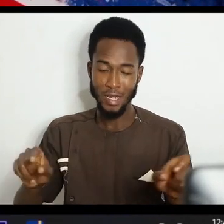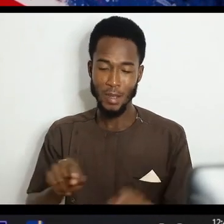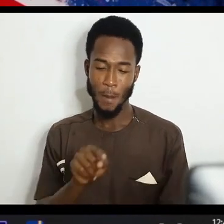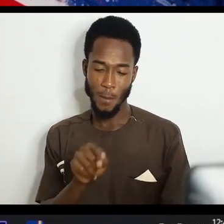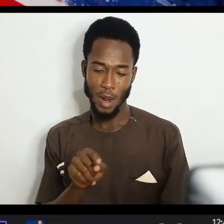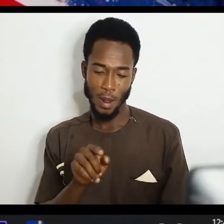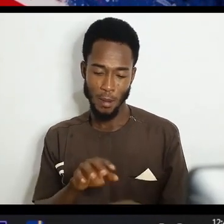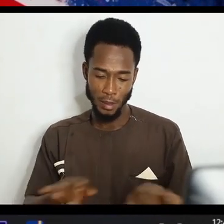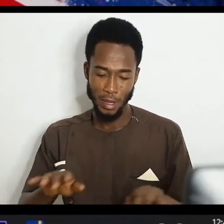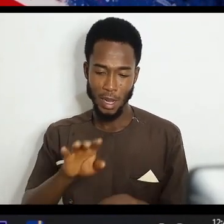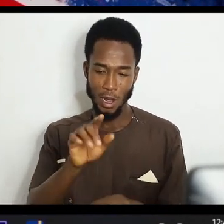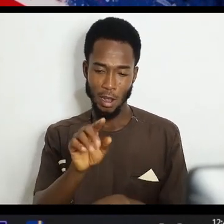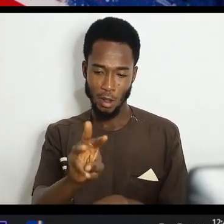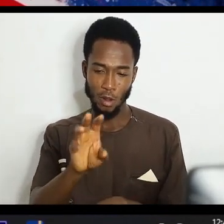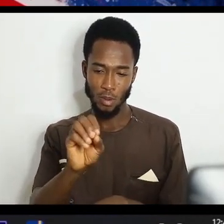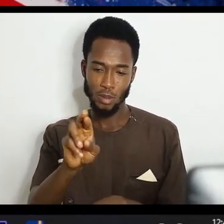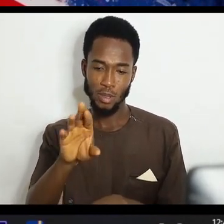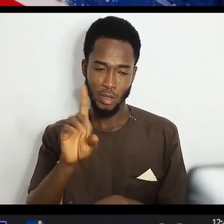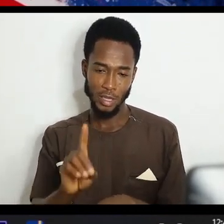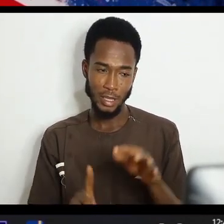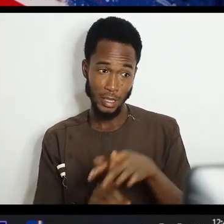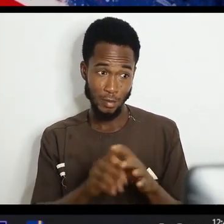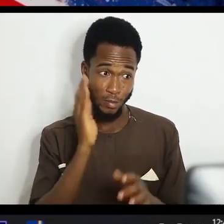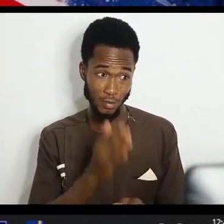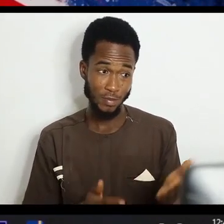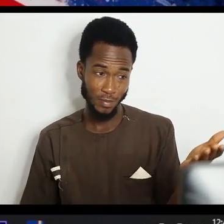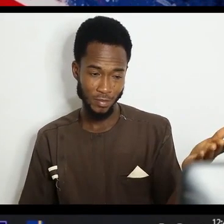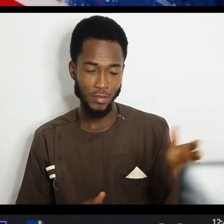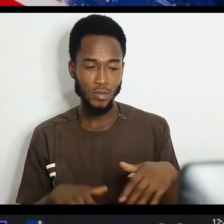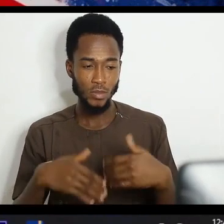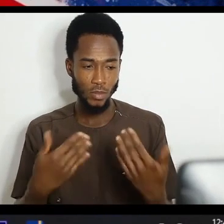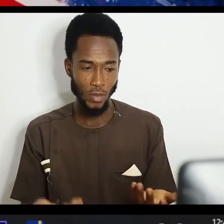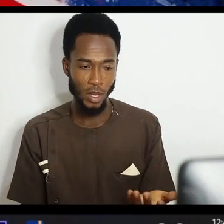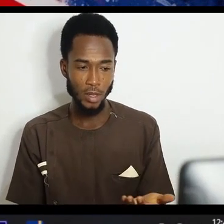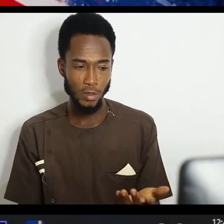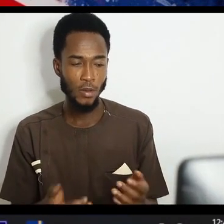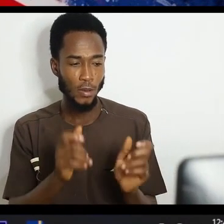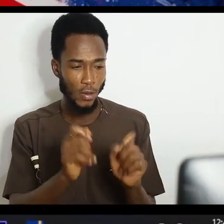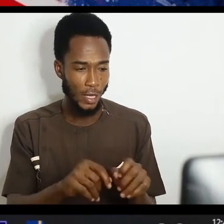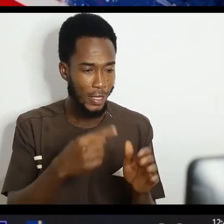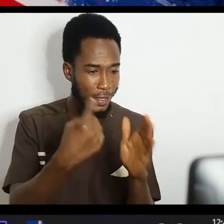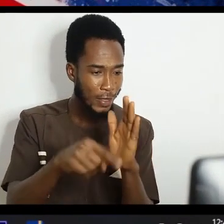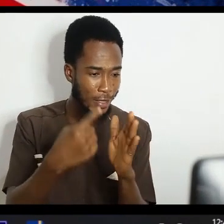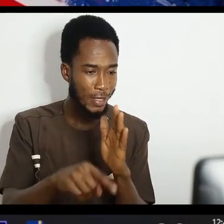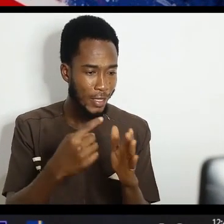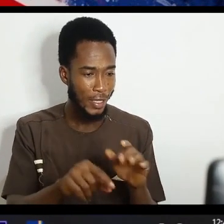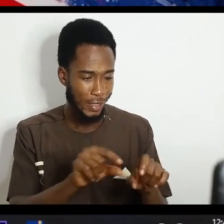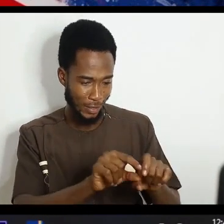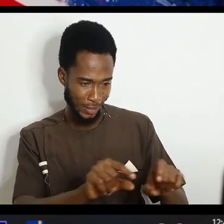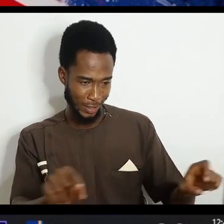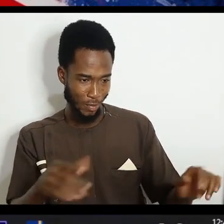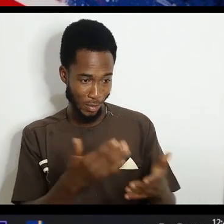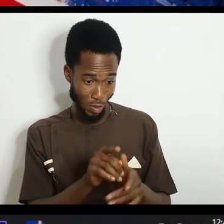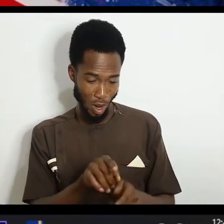Then it will pop up, and you select from there, or you can check the taskbar. Maybe you have